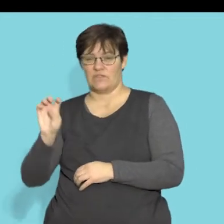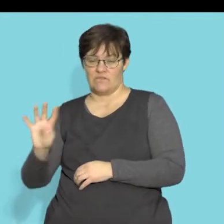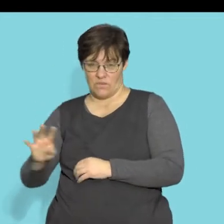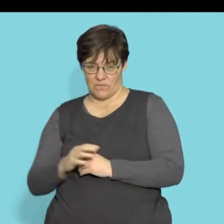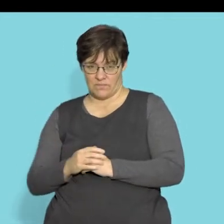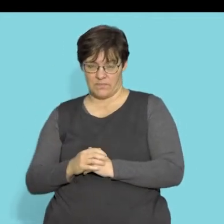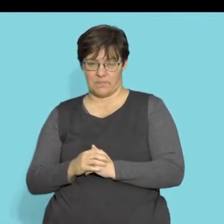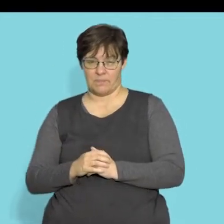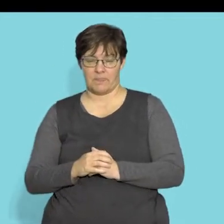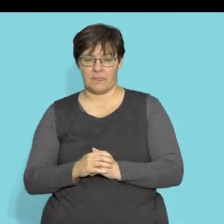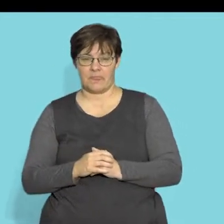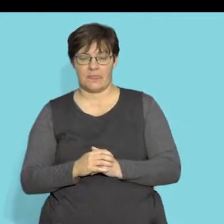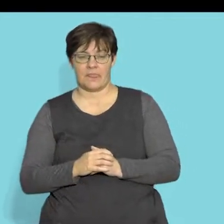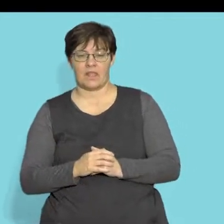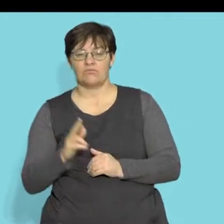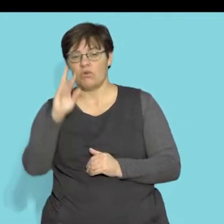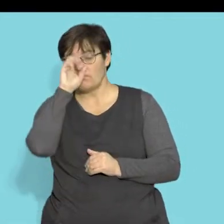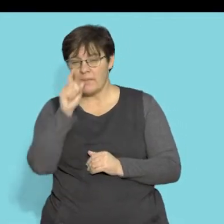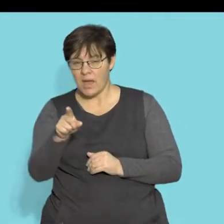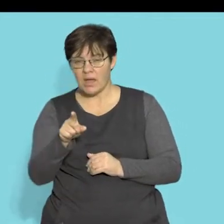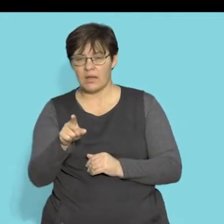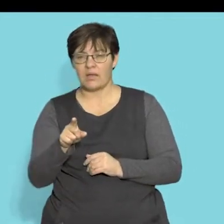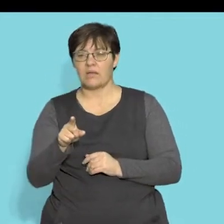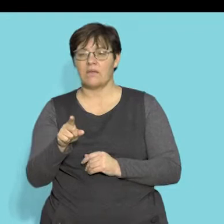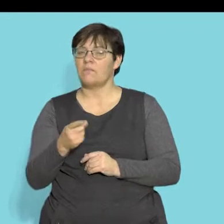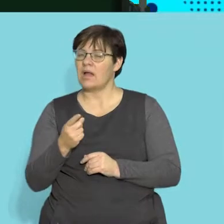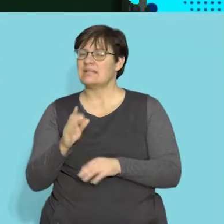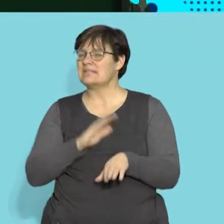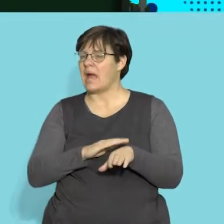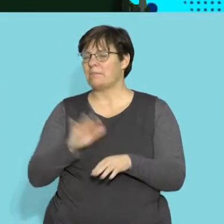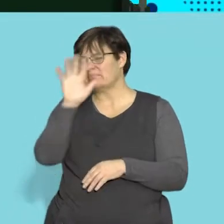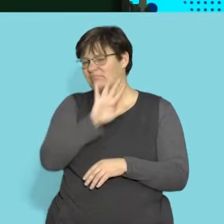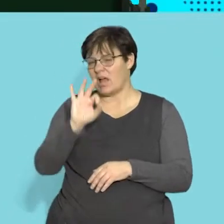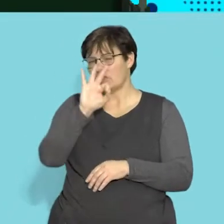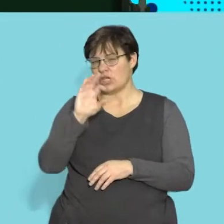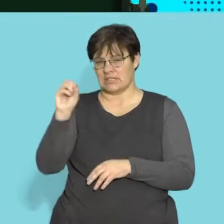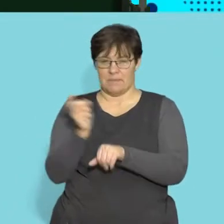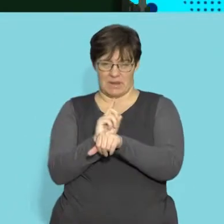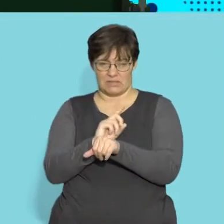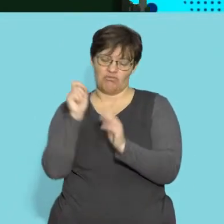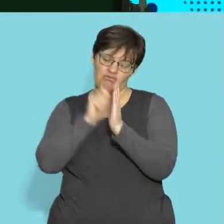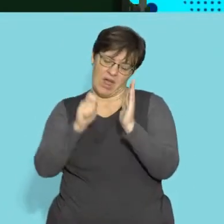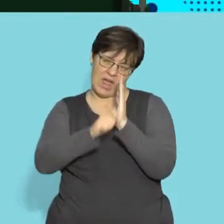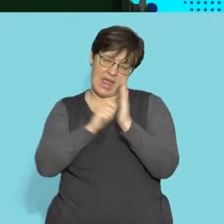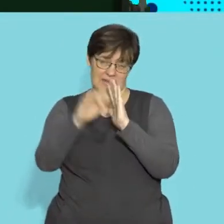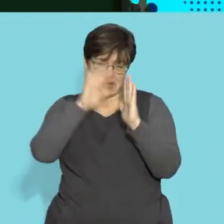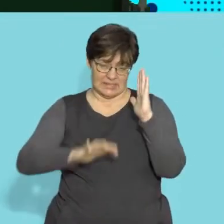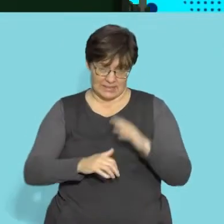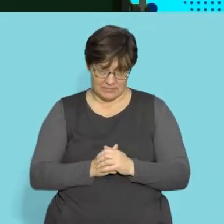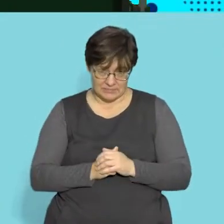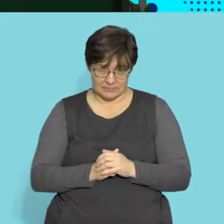often left with. I generally remind learners to keep around 30 minutes for this last